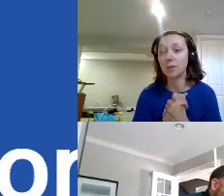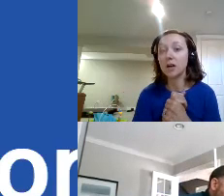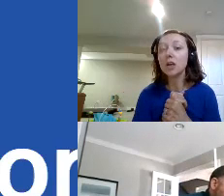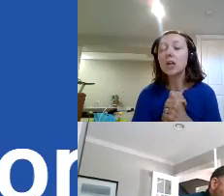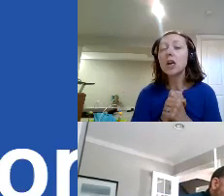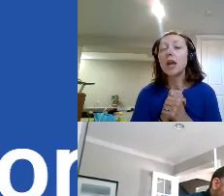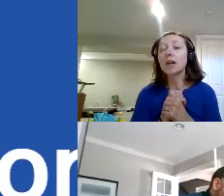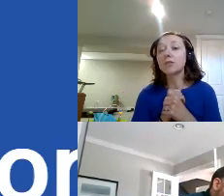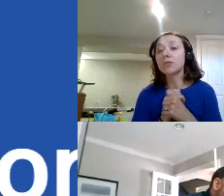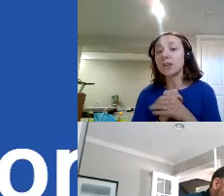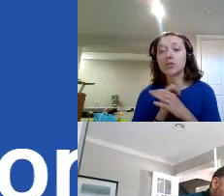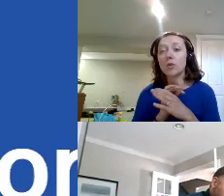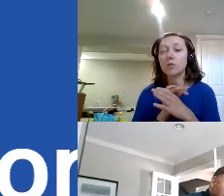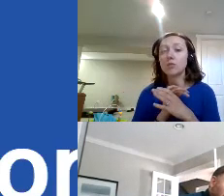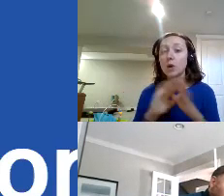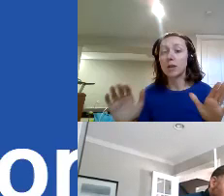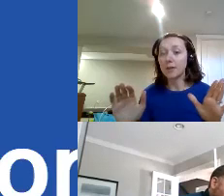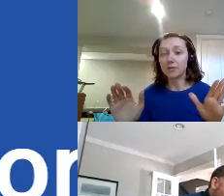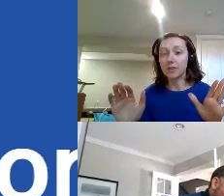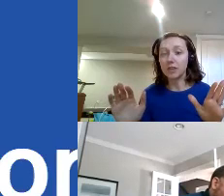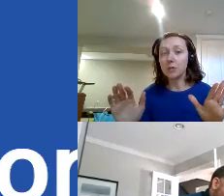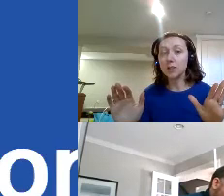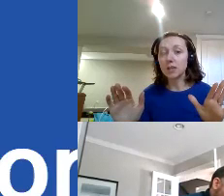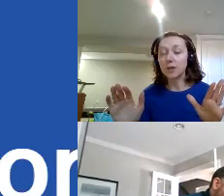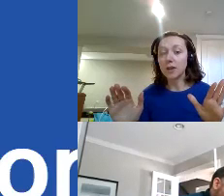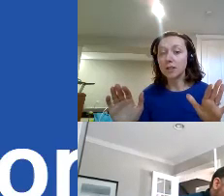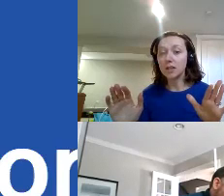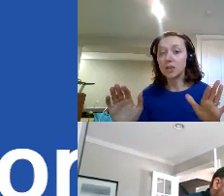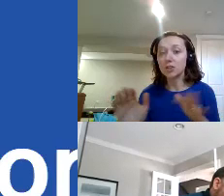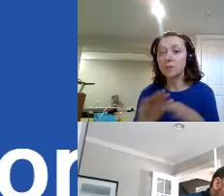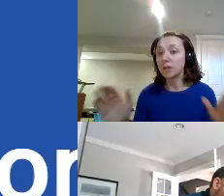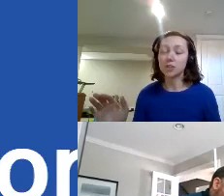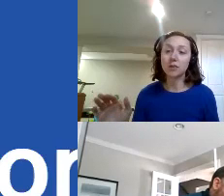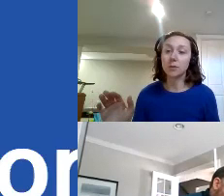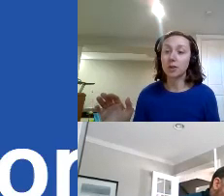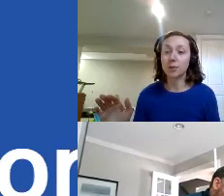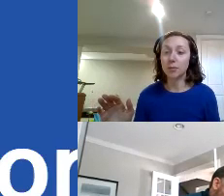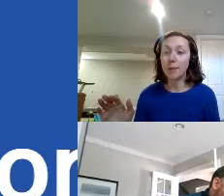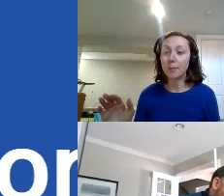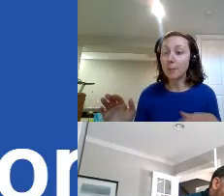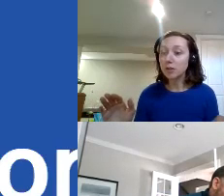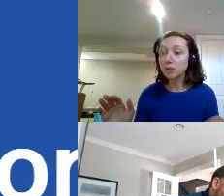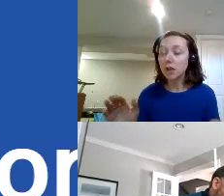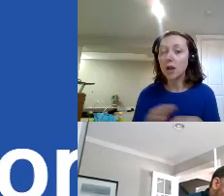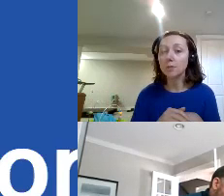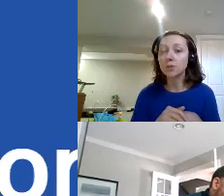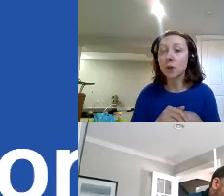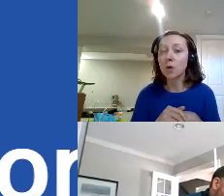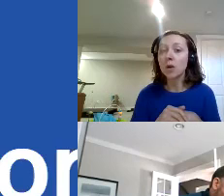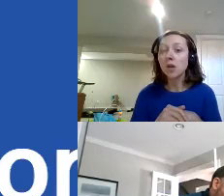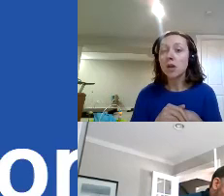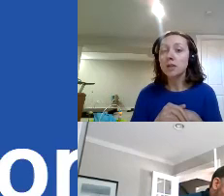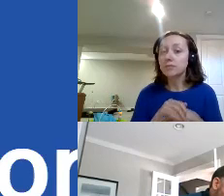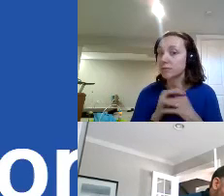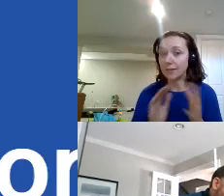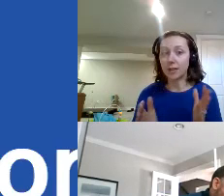information in an email. And for right now, don't worry about the fee when saving that date. It shouldn't be an issue for peer-to-peer members.